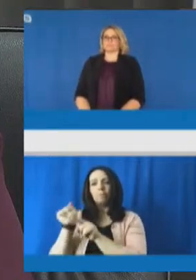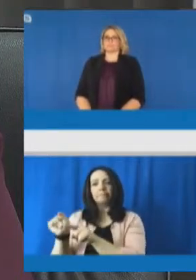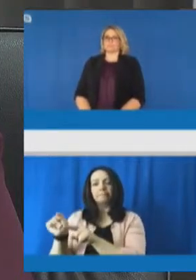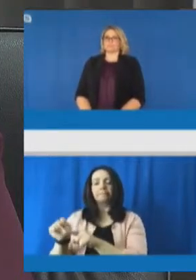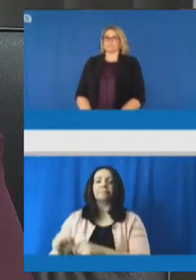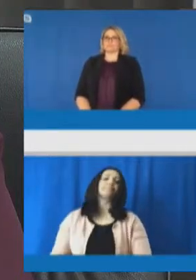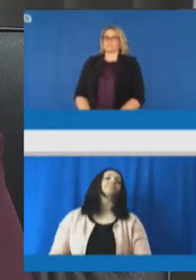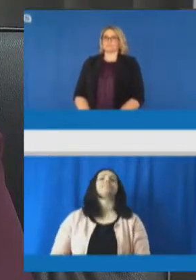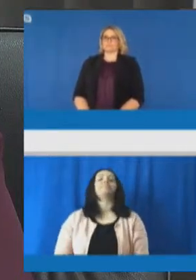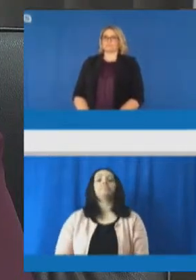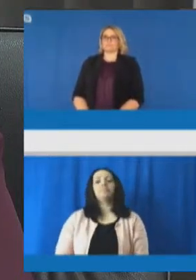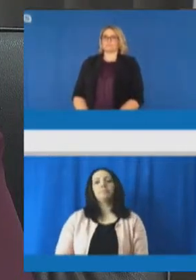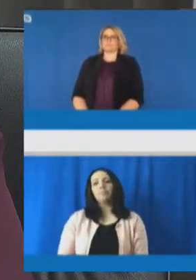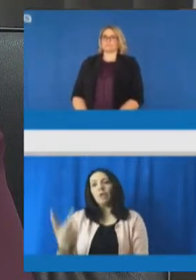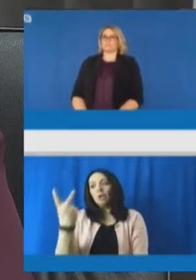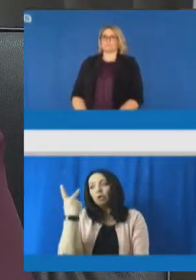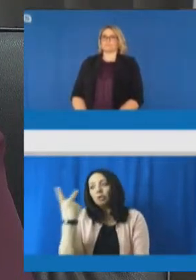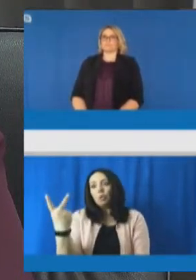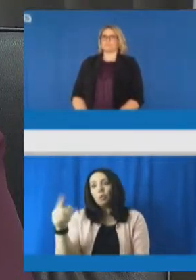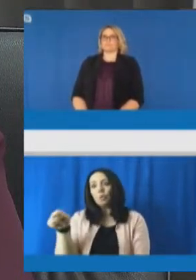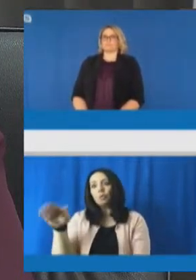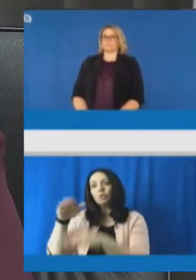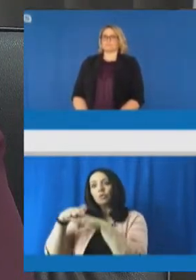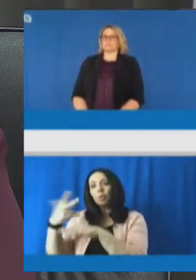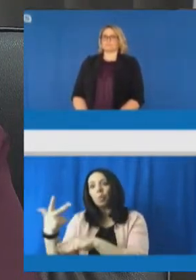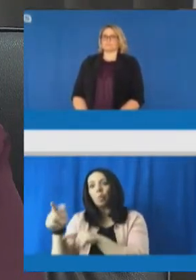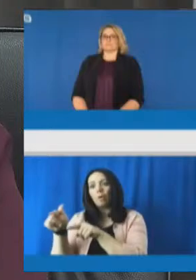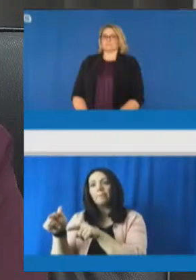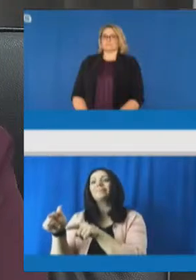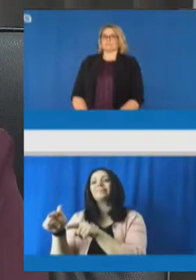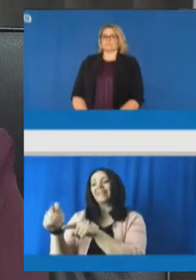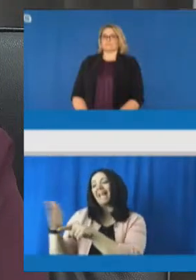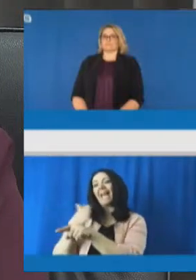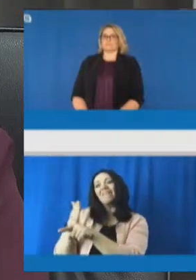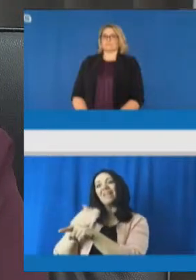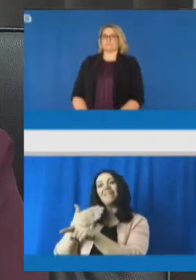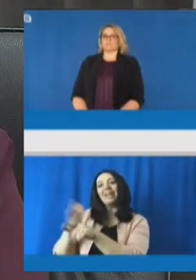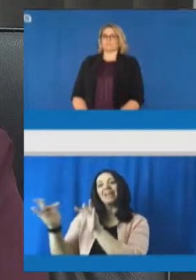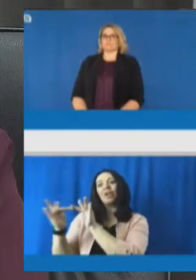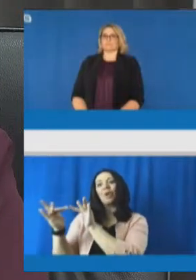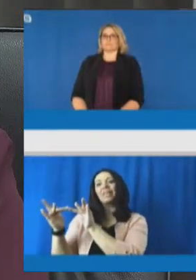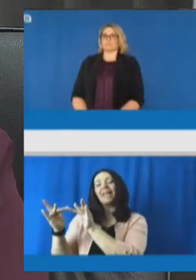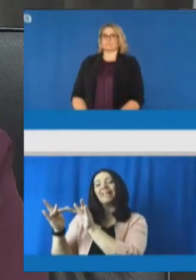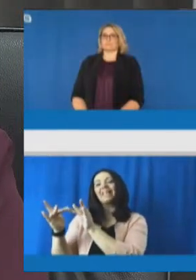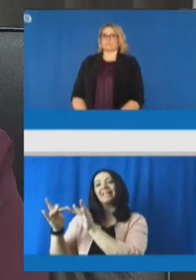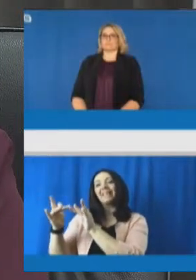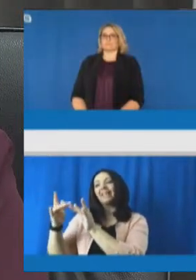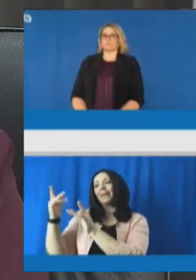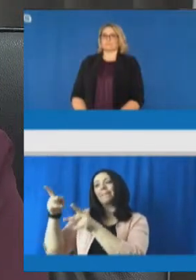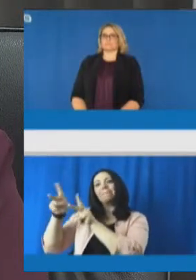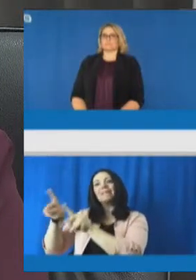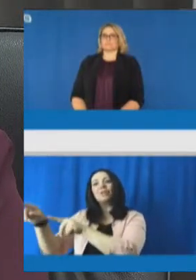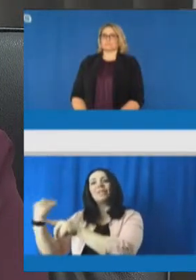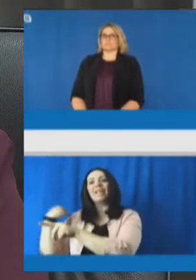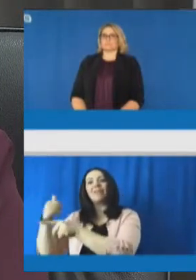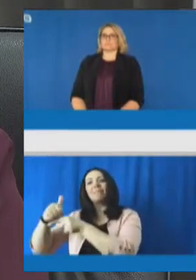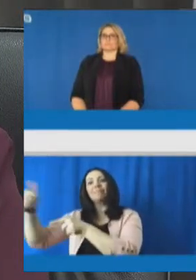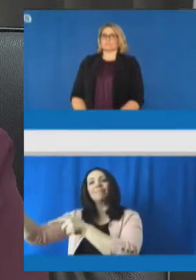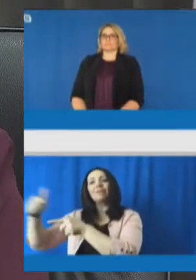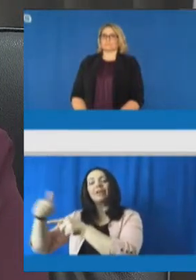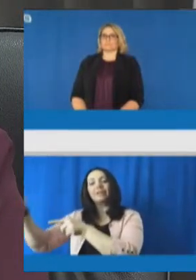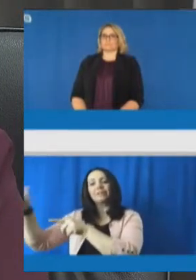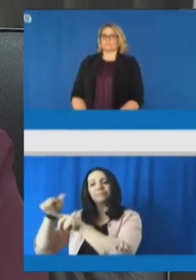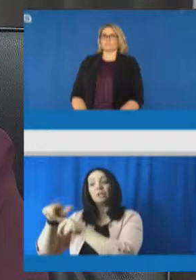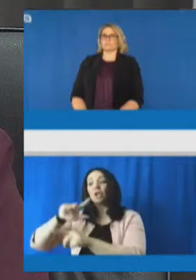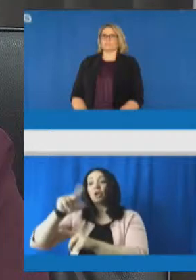du Nouveau-Brunswick dans vos pensées et vos prières. Votre soutien est toujours nécessaire et va toujours droit au cœur